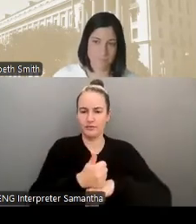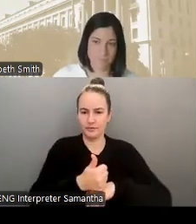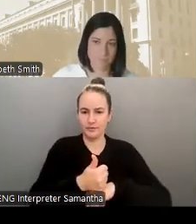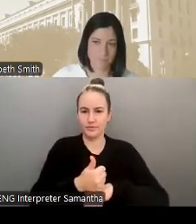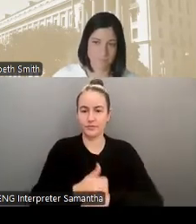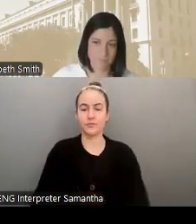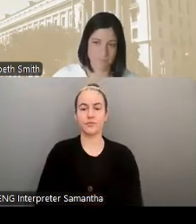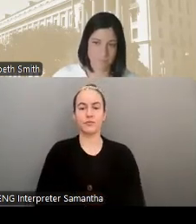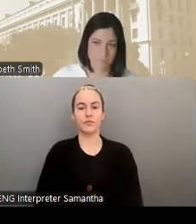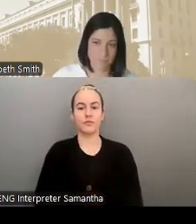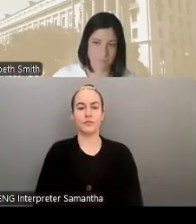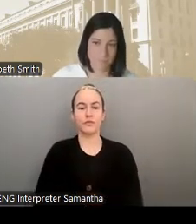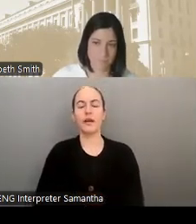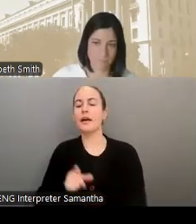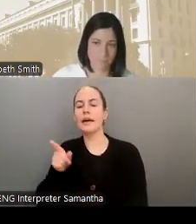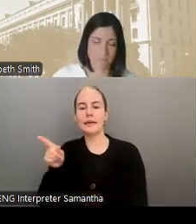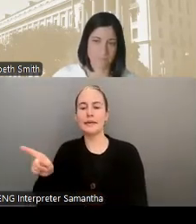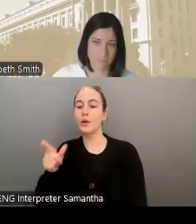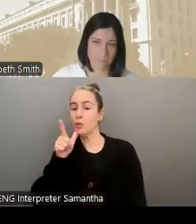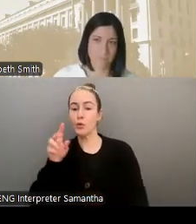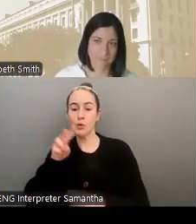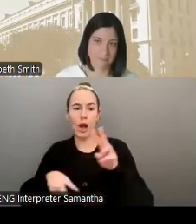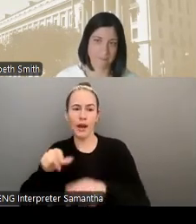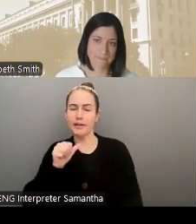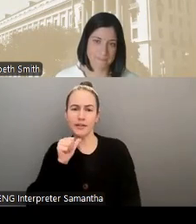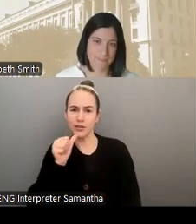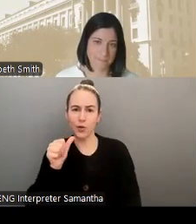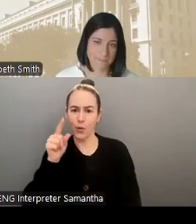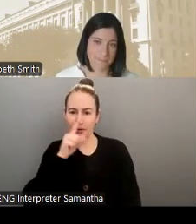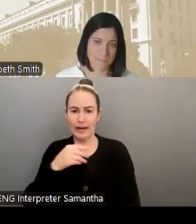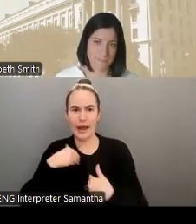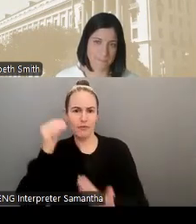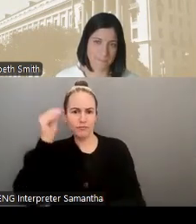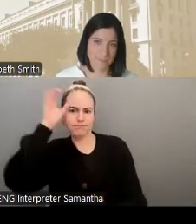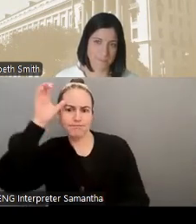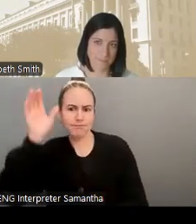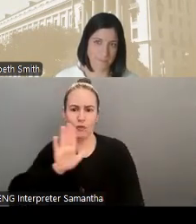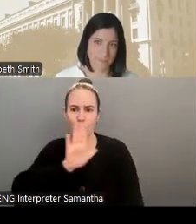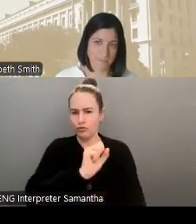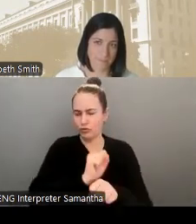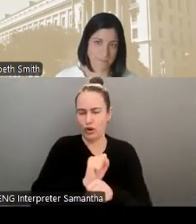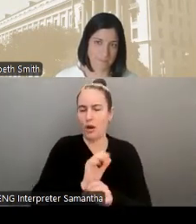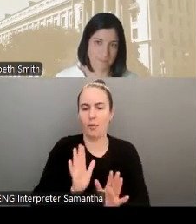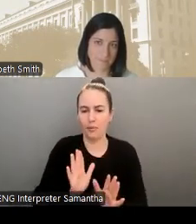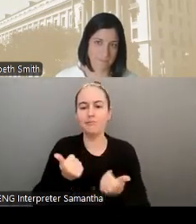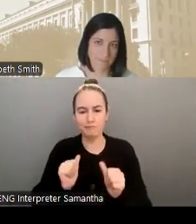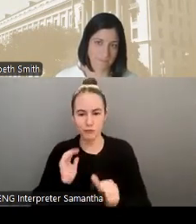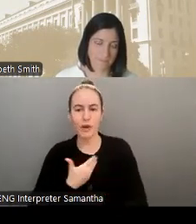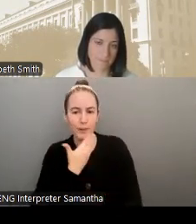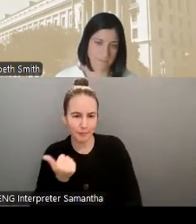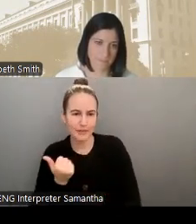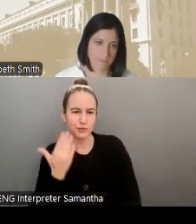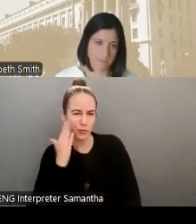subject matter experts at your job and what you do. So we do try our best to understand the work that is being done, and we